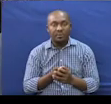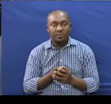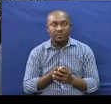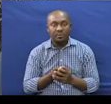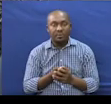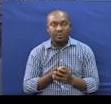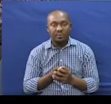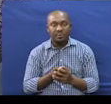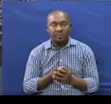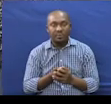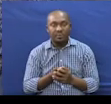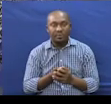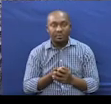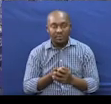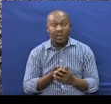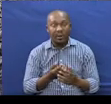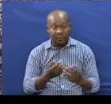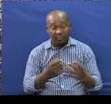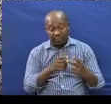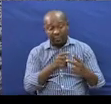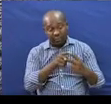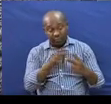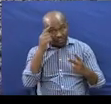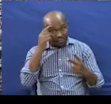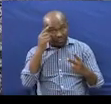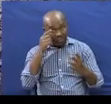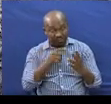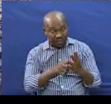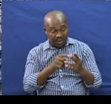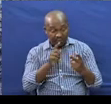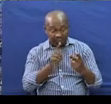of human population.